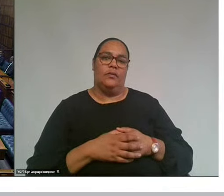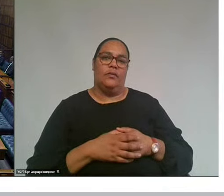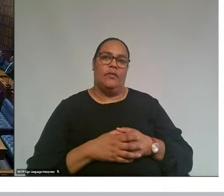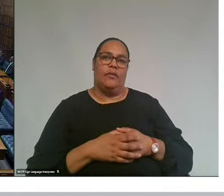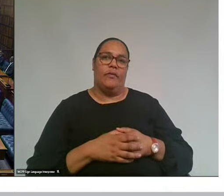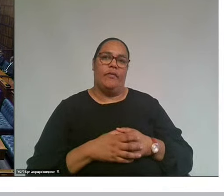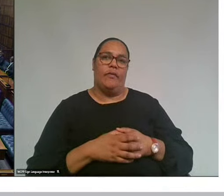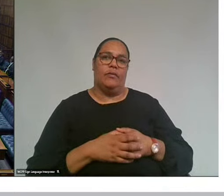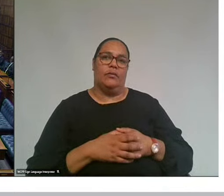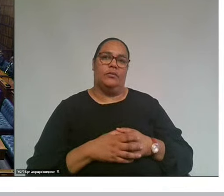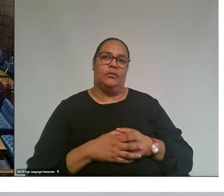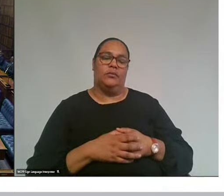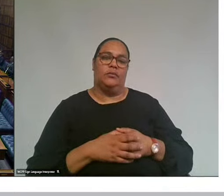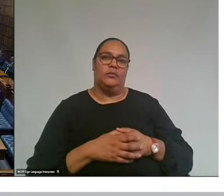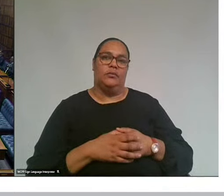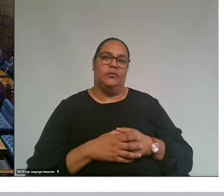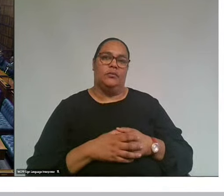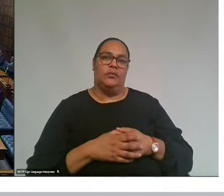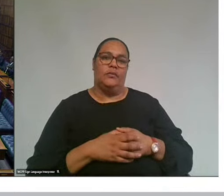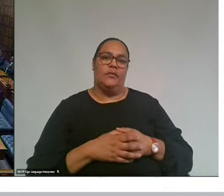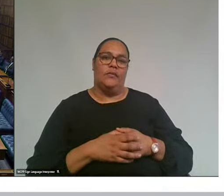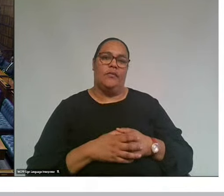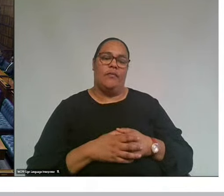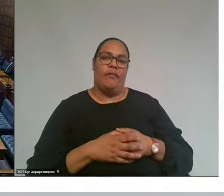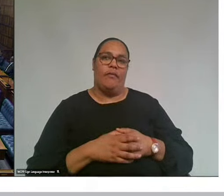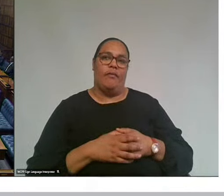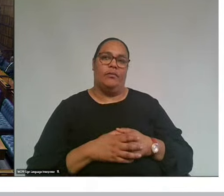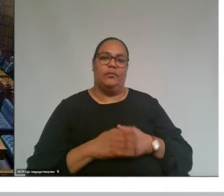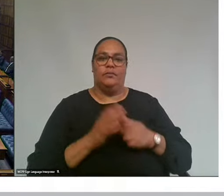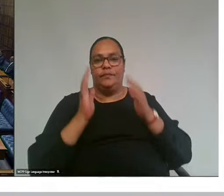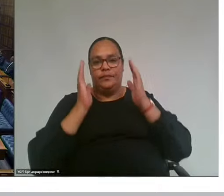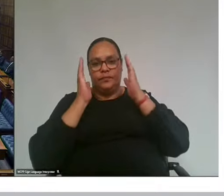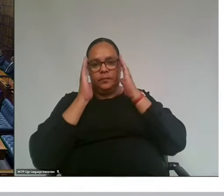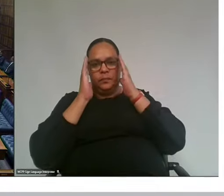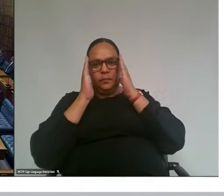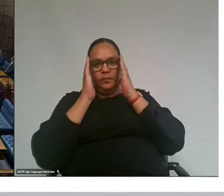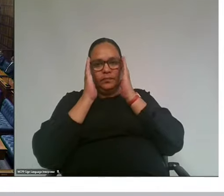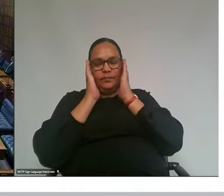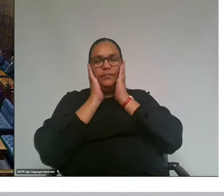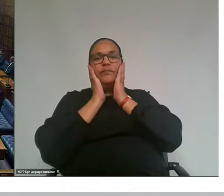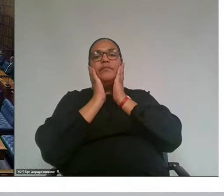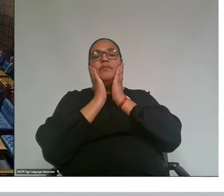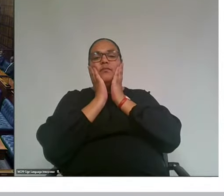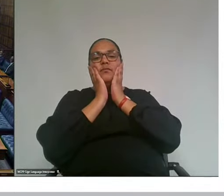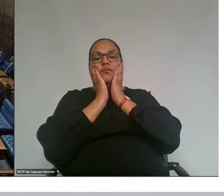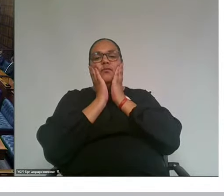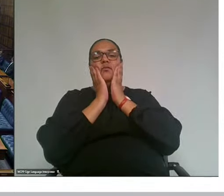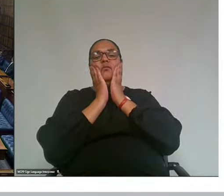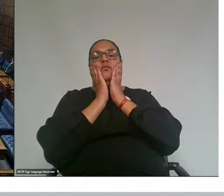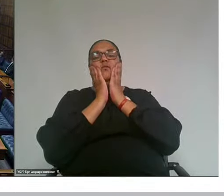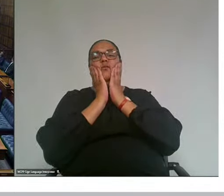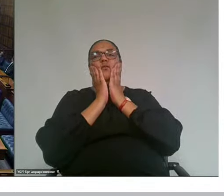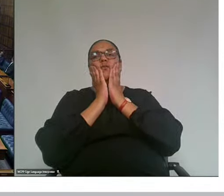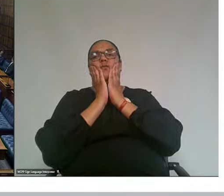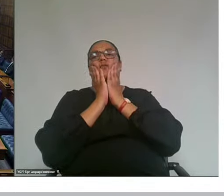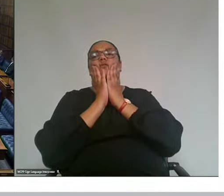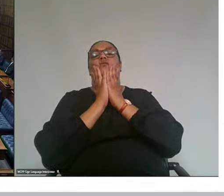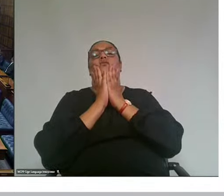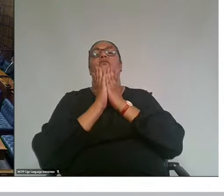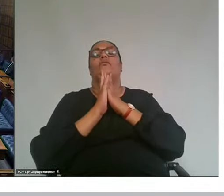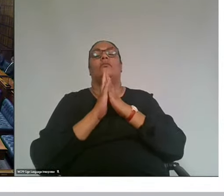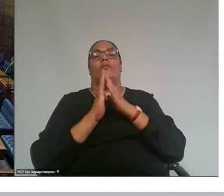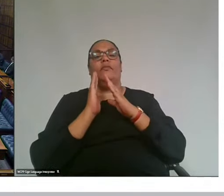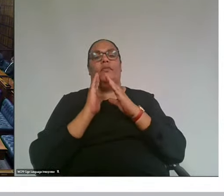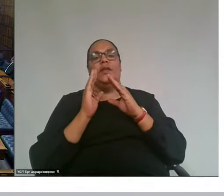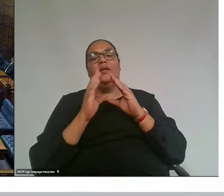part uh anyway um so sticking to the topic at hand uh I think